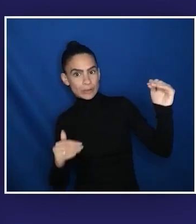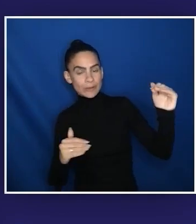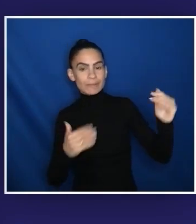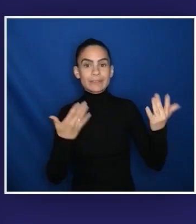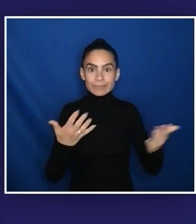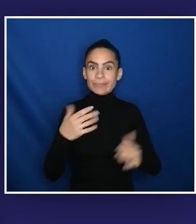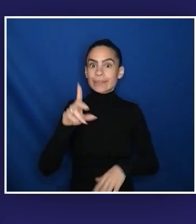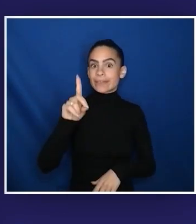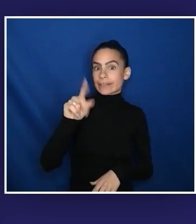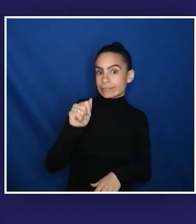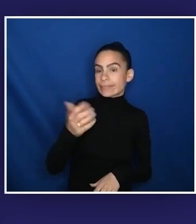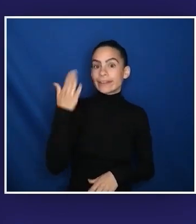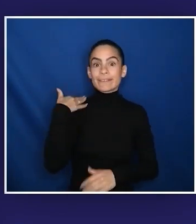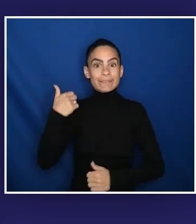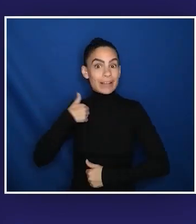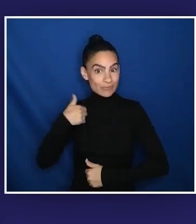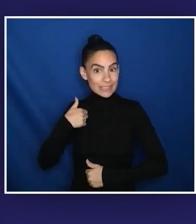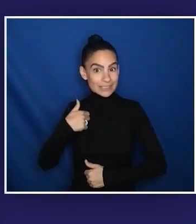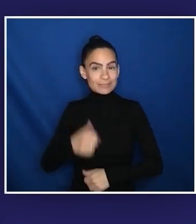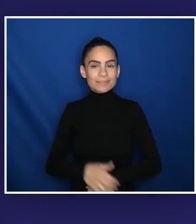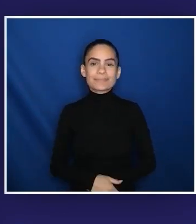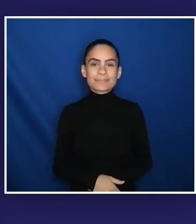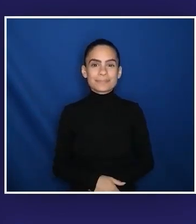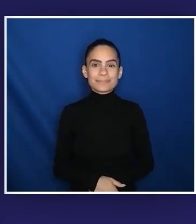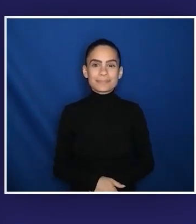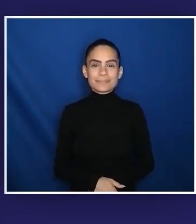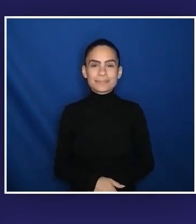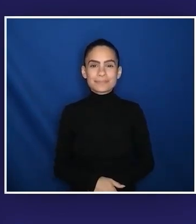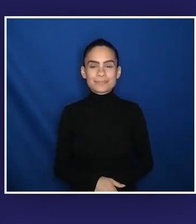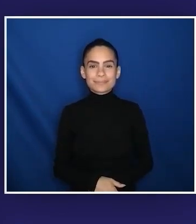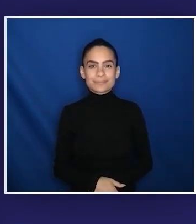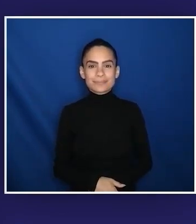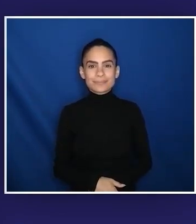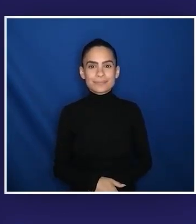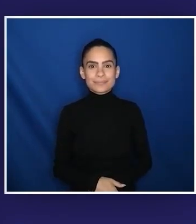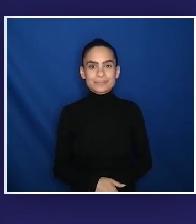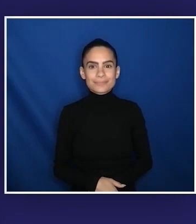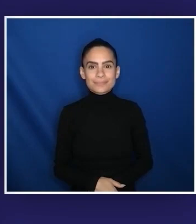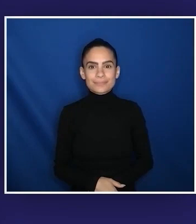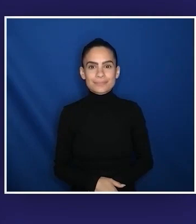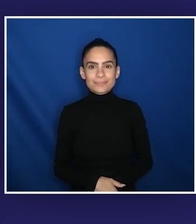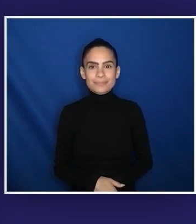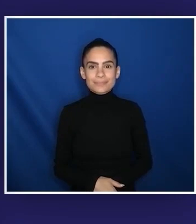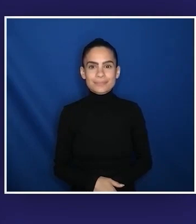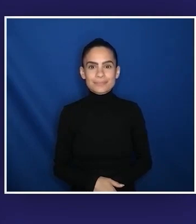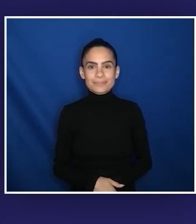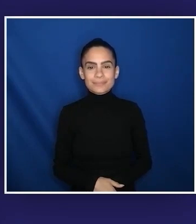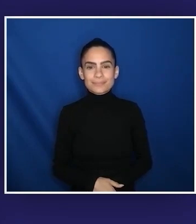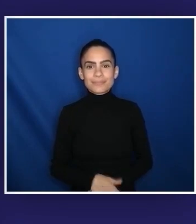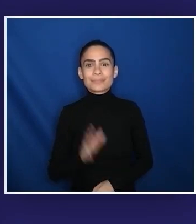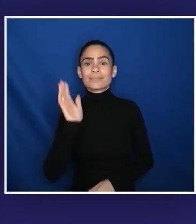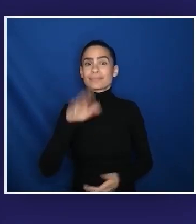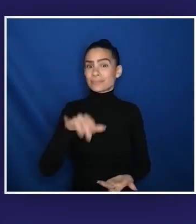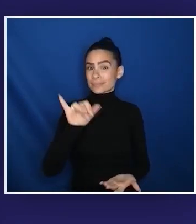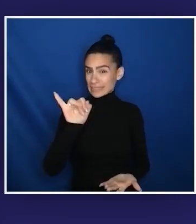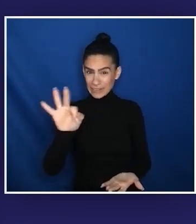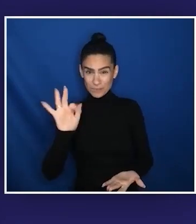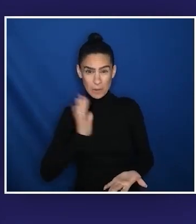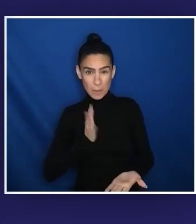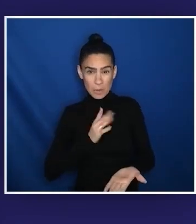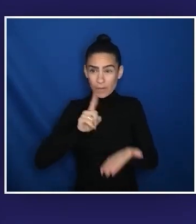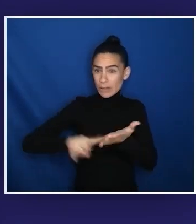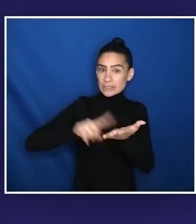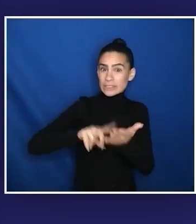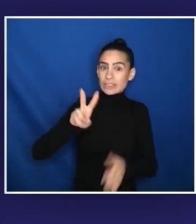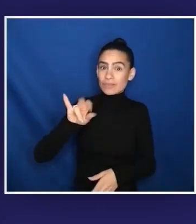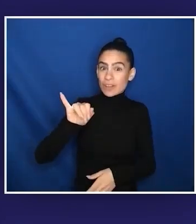Slow motion video of Nate driving his power chair down the sidewalk with his service dog at his side. Then video of Chris working under the hood of an Army ambulance. If